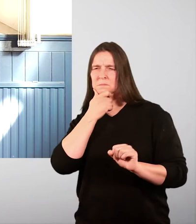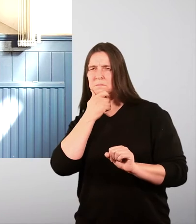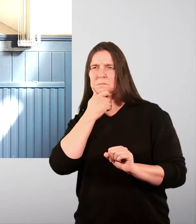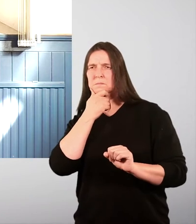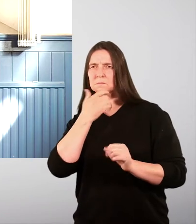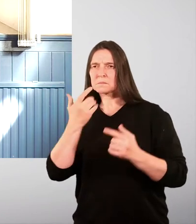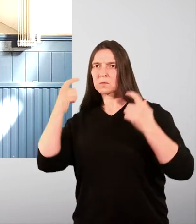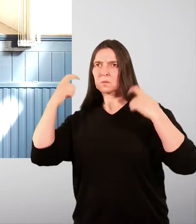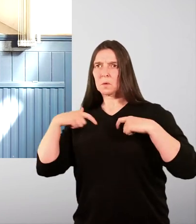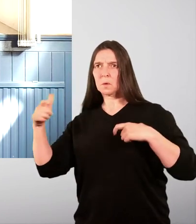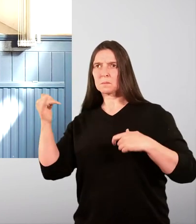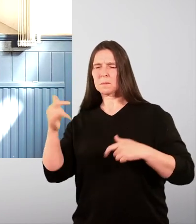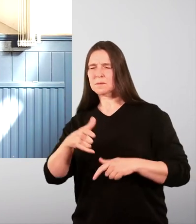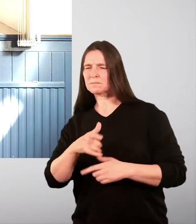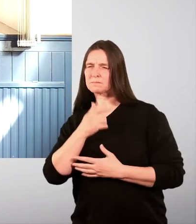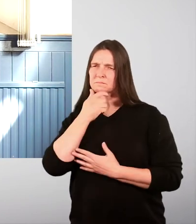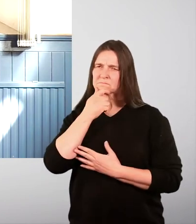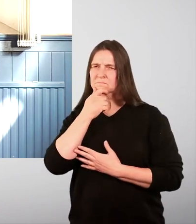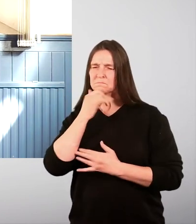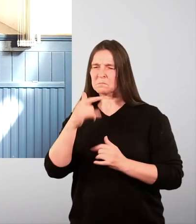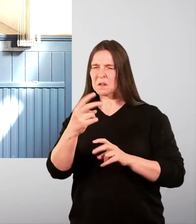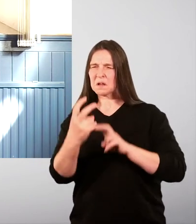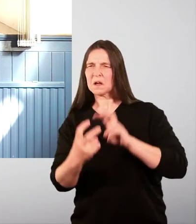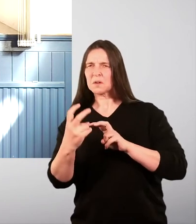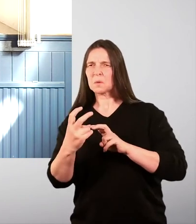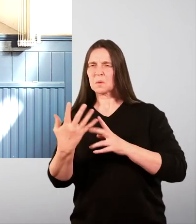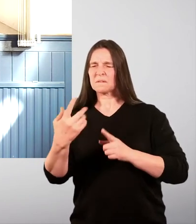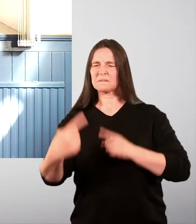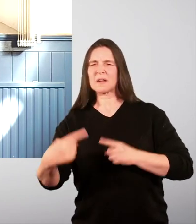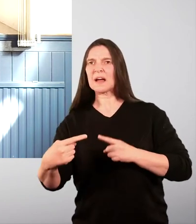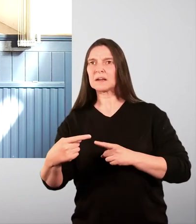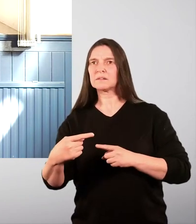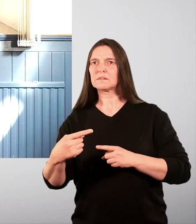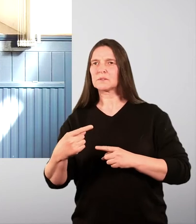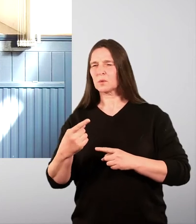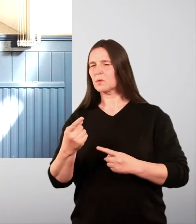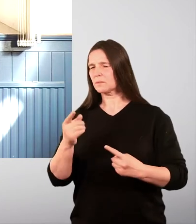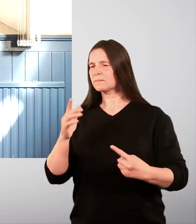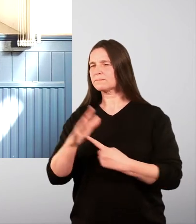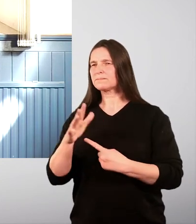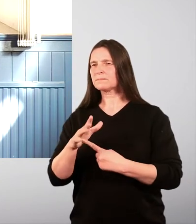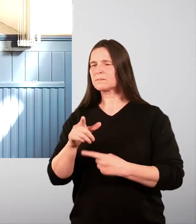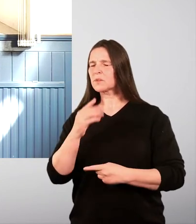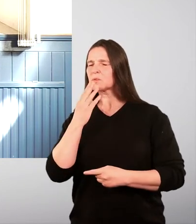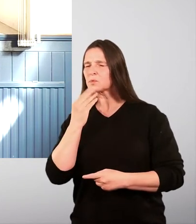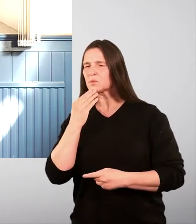as much gusto as possible. It's as loud as possible. So from here, you're going to shout, "Get back!"